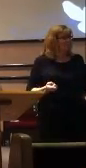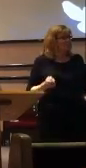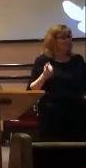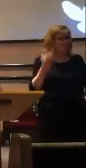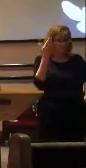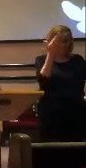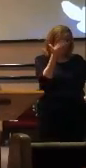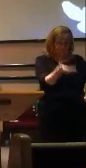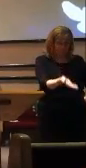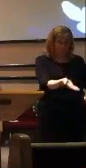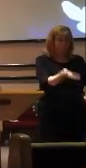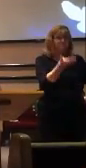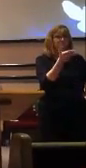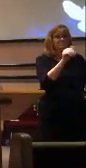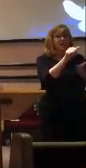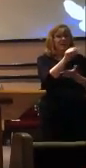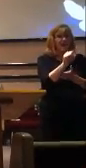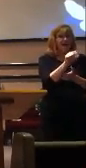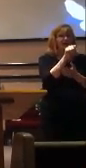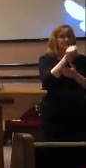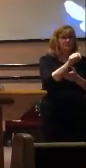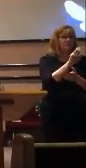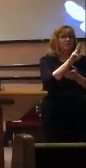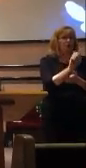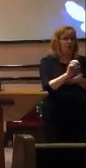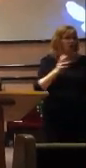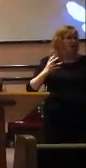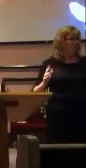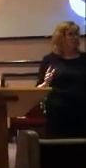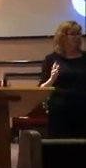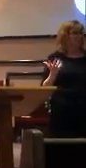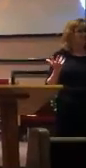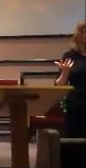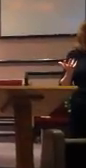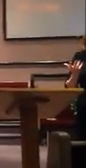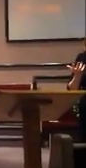just the way you are. Amen. And some people say, you know,